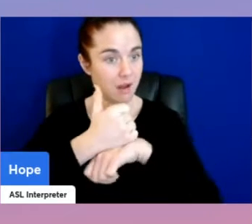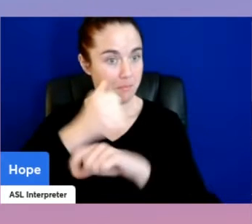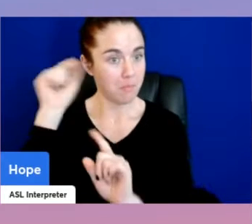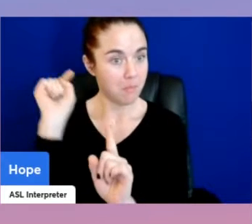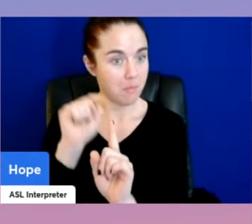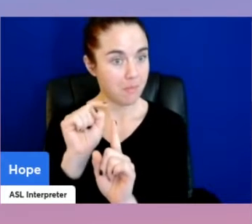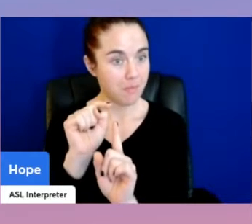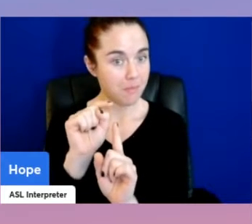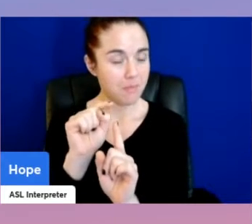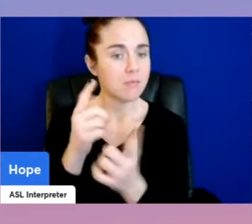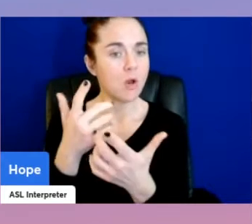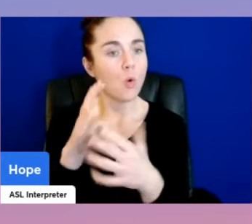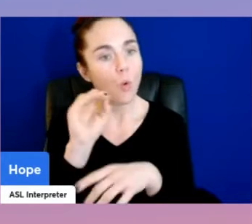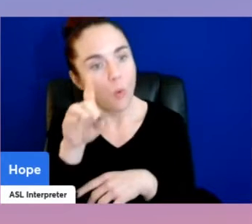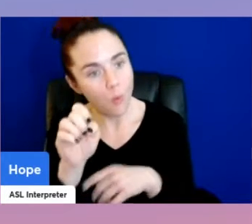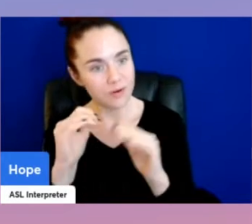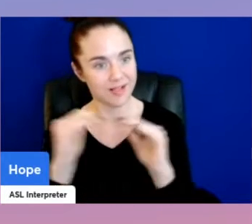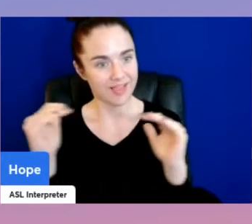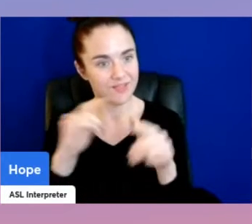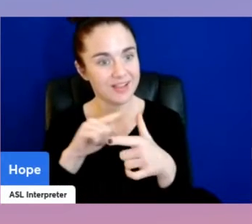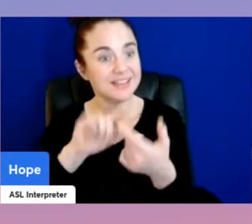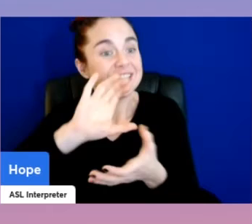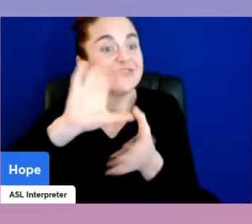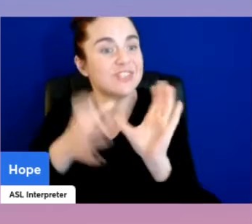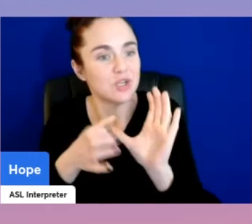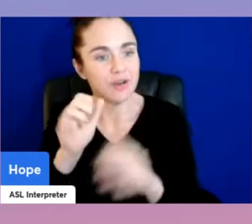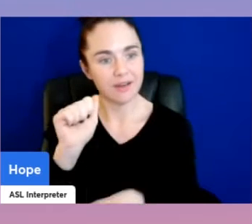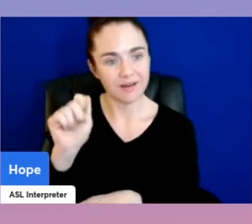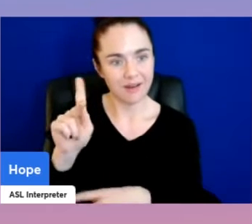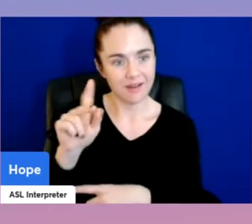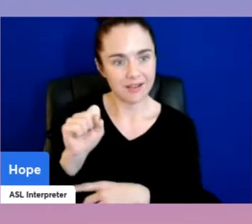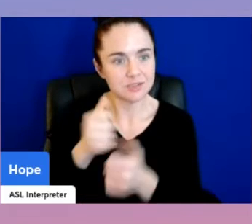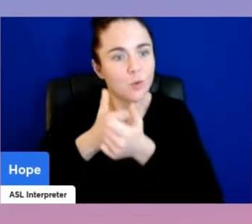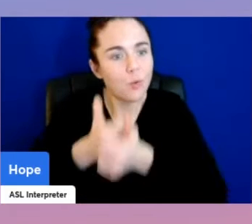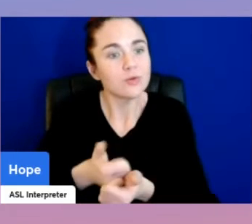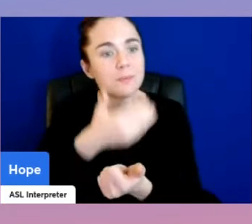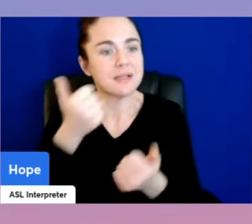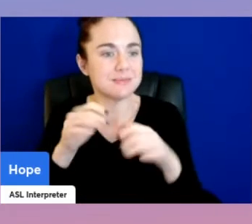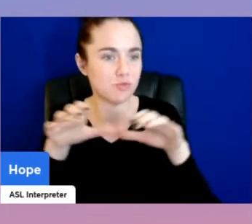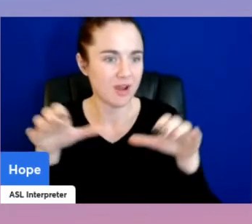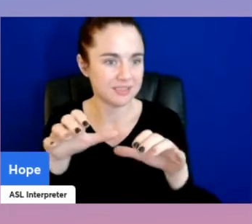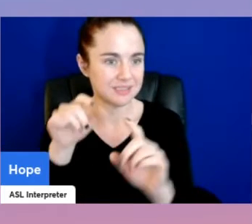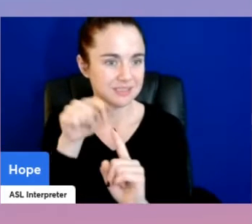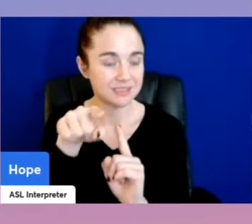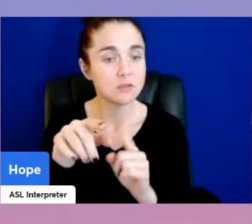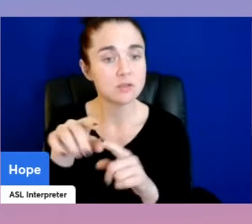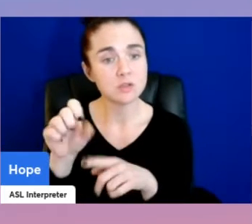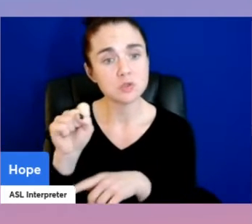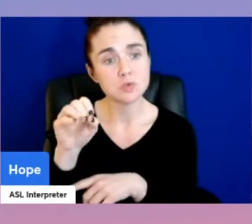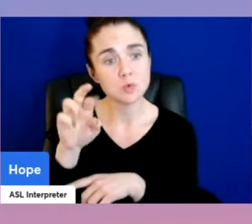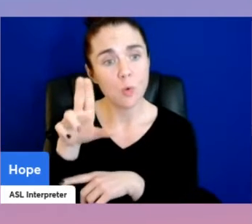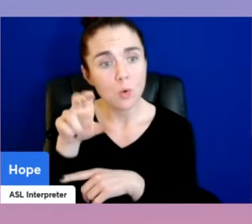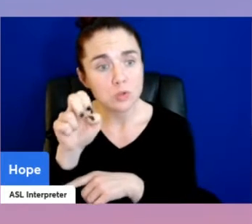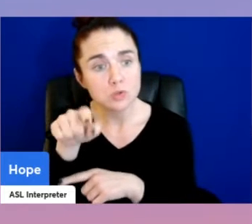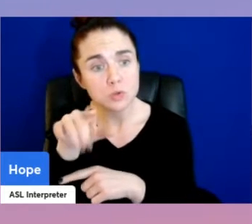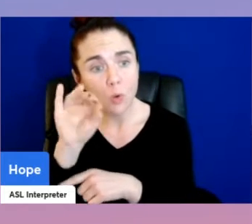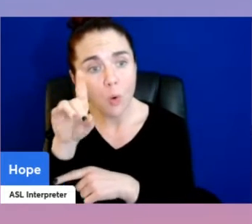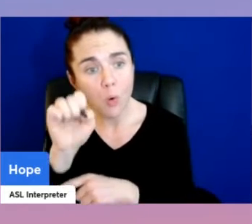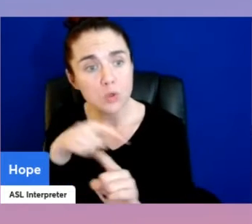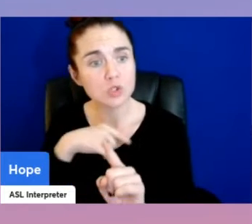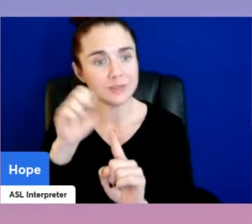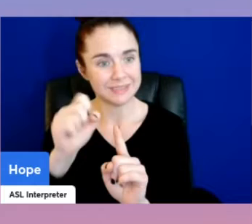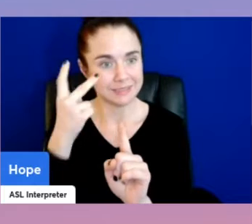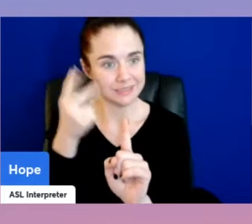up at a code level and configure AKS according to best practices. The source code that you'll find out in my GitHub